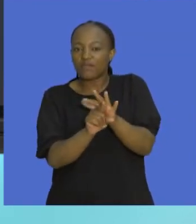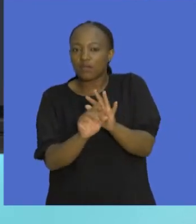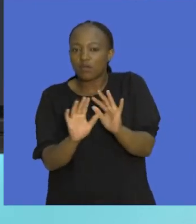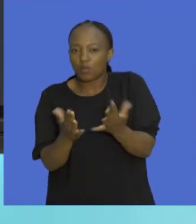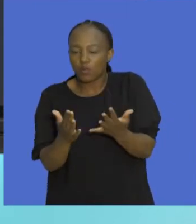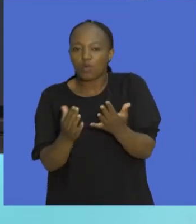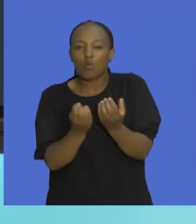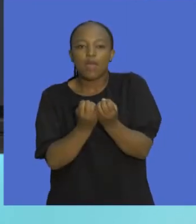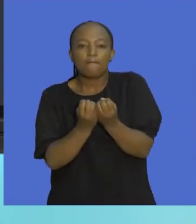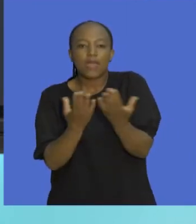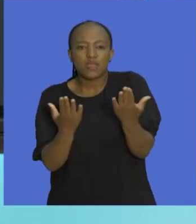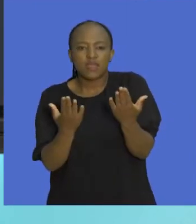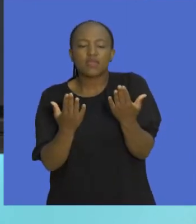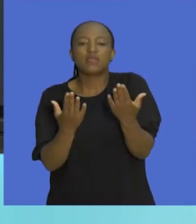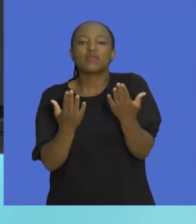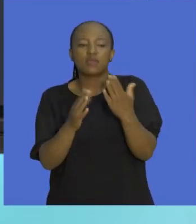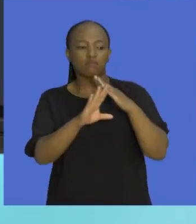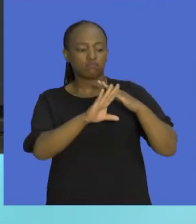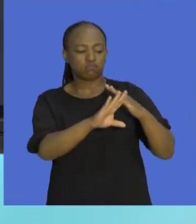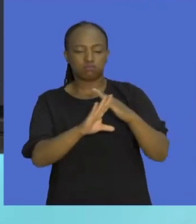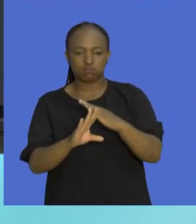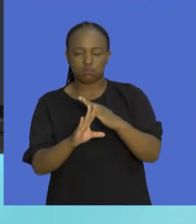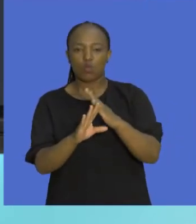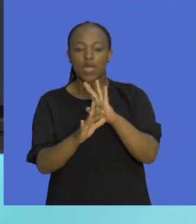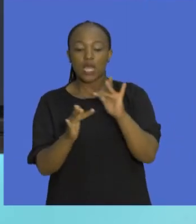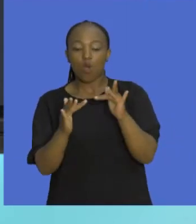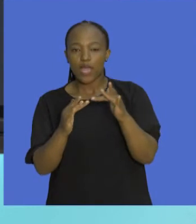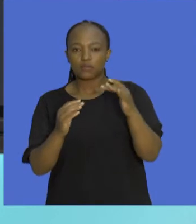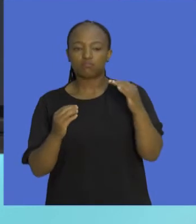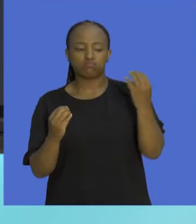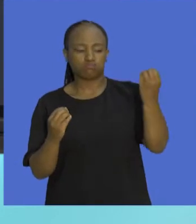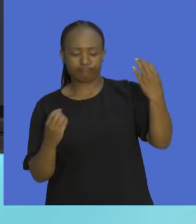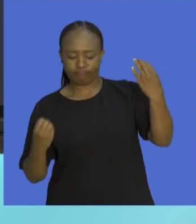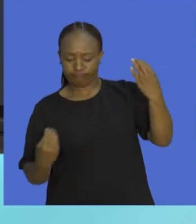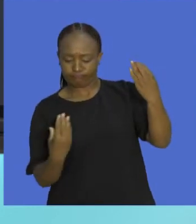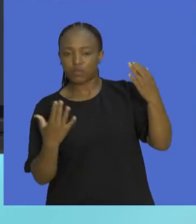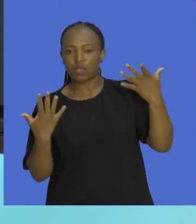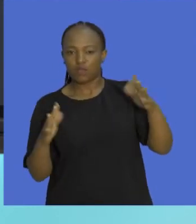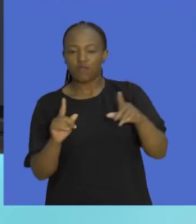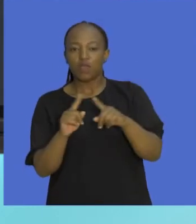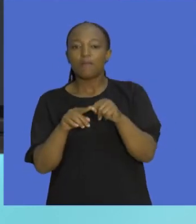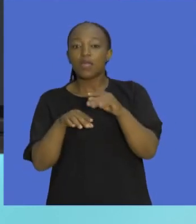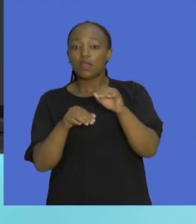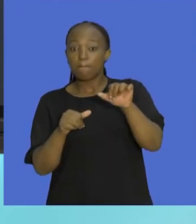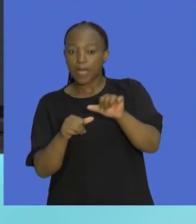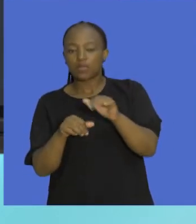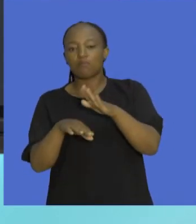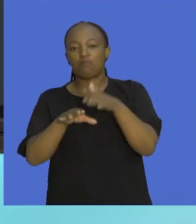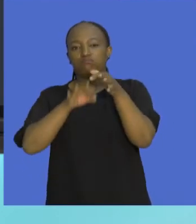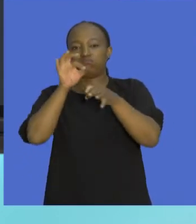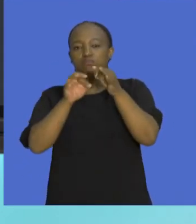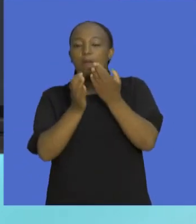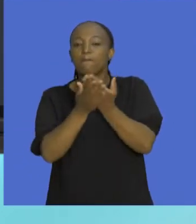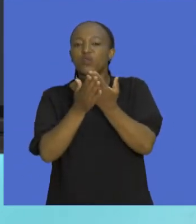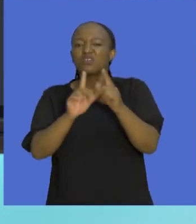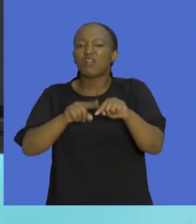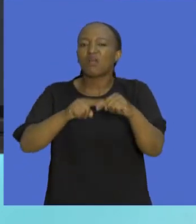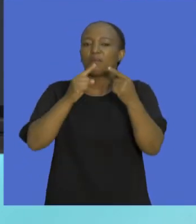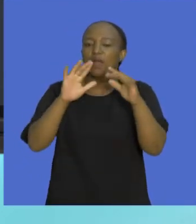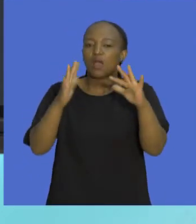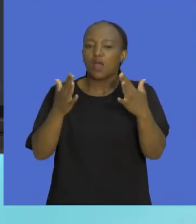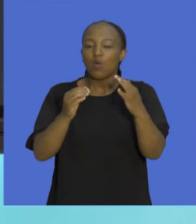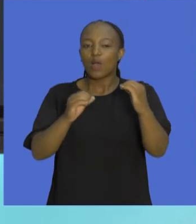charge is affected by, having multiple resistors that are actually connected in parallel. So when we come back, we'll explore more